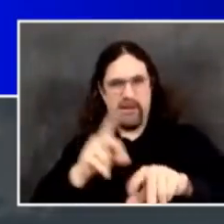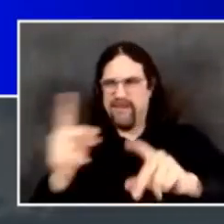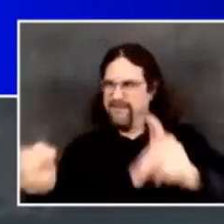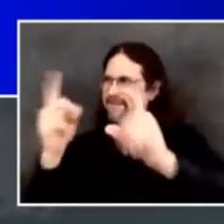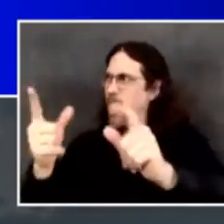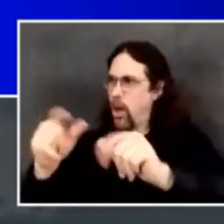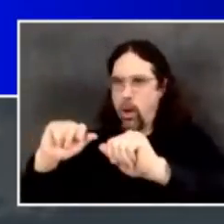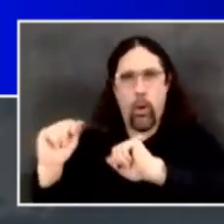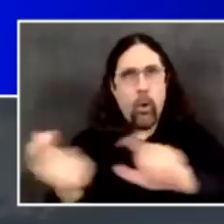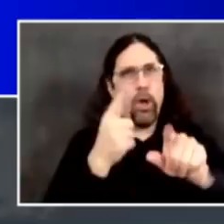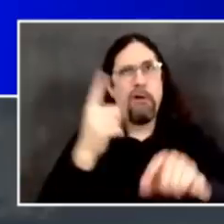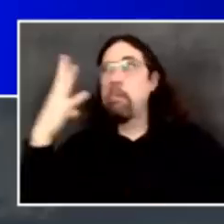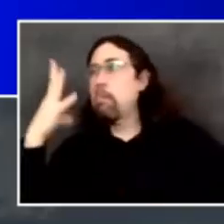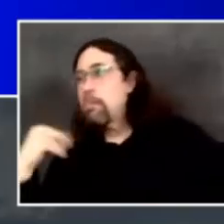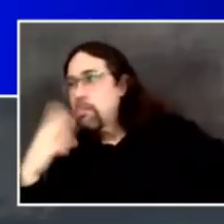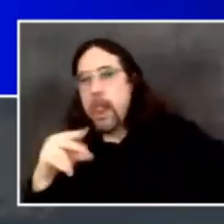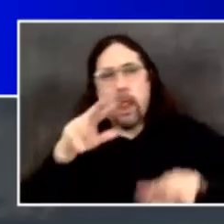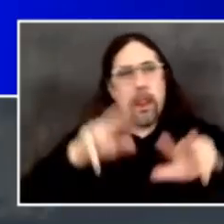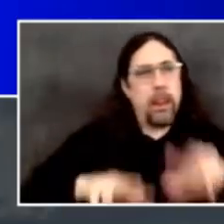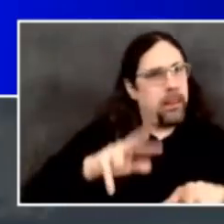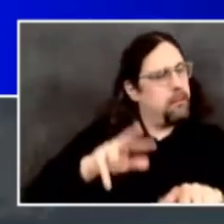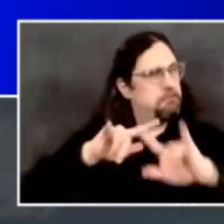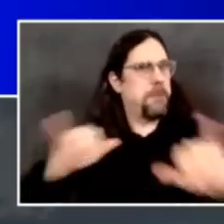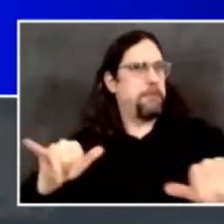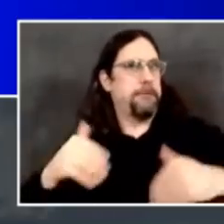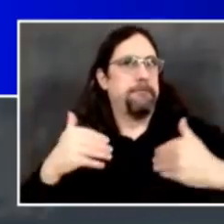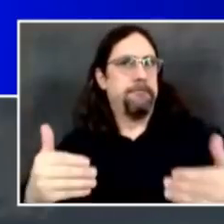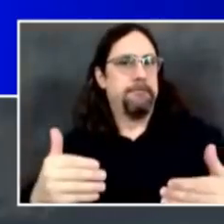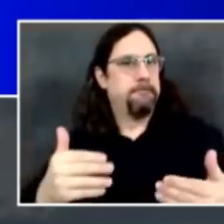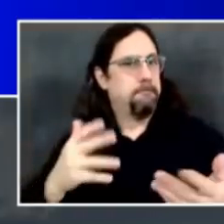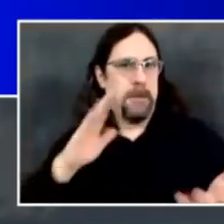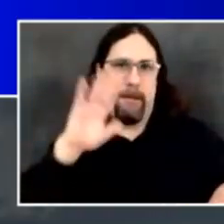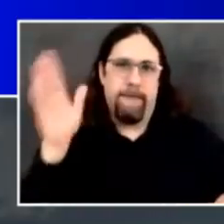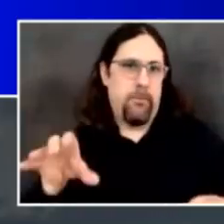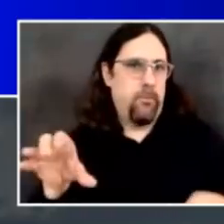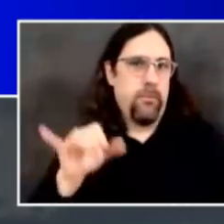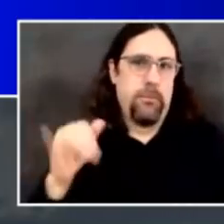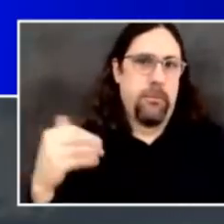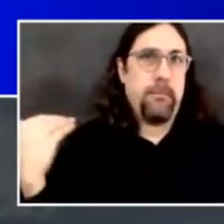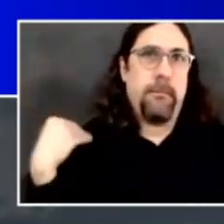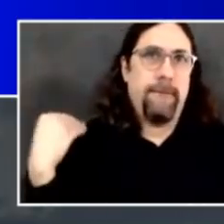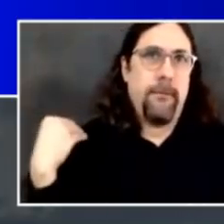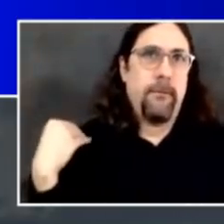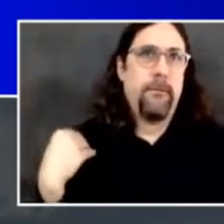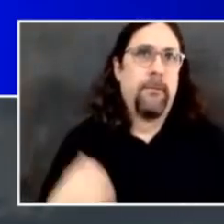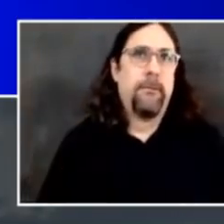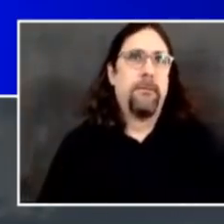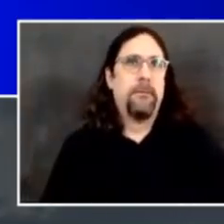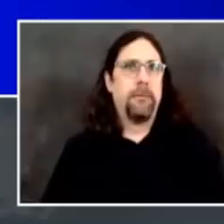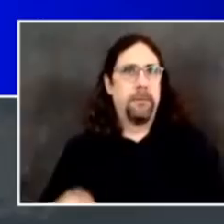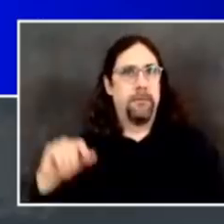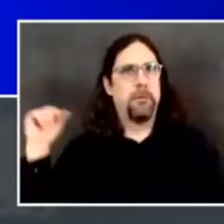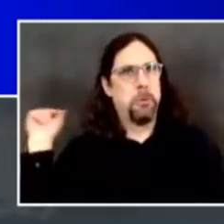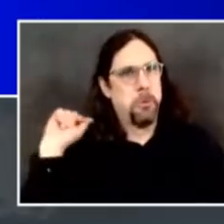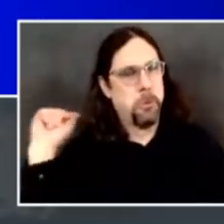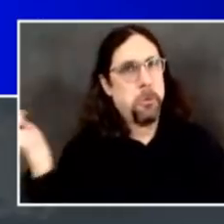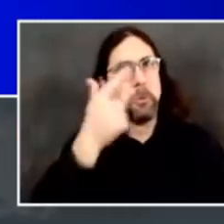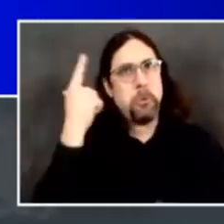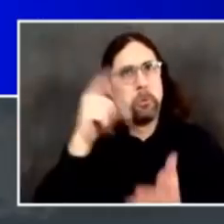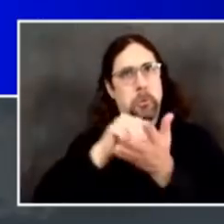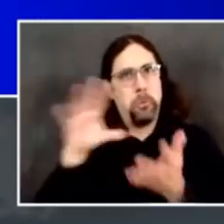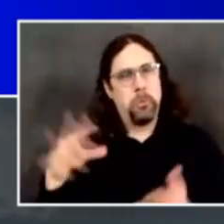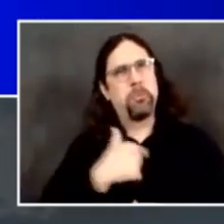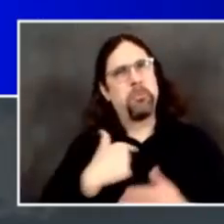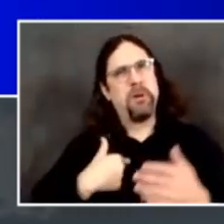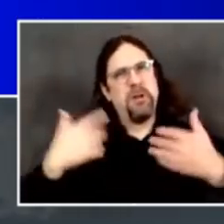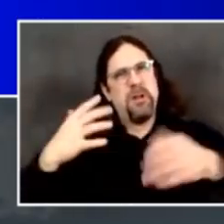Every single public school student who requested an iPad got one. Just want you to think about the magnitude of